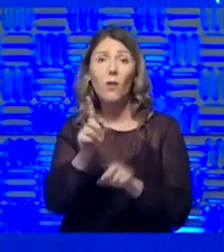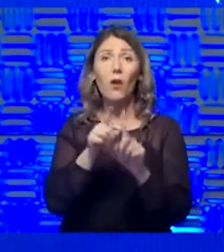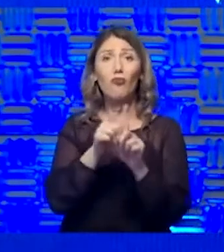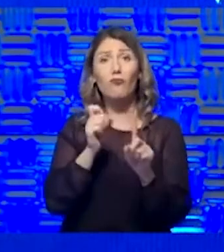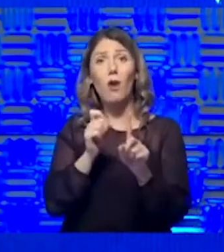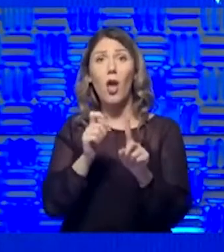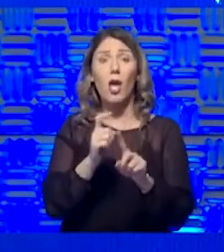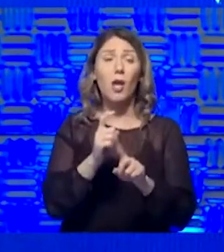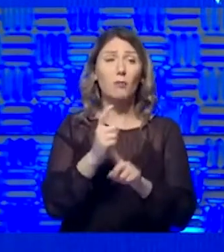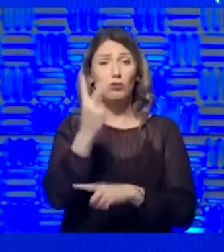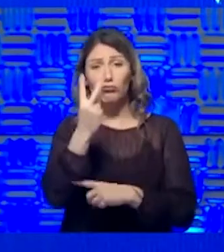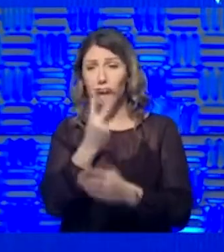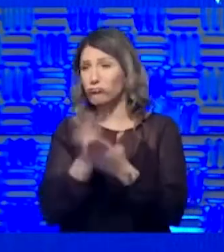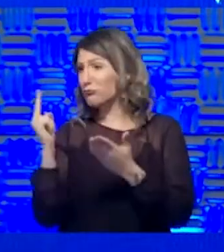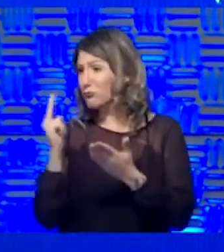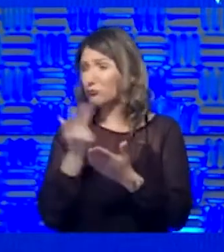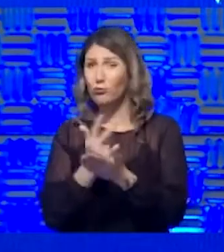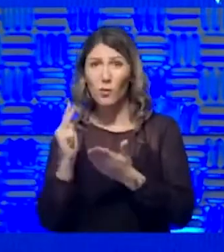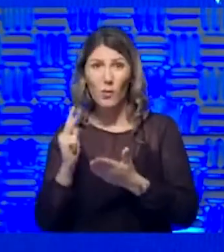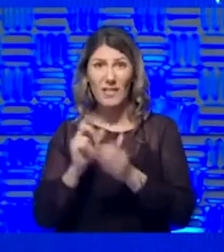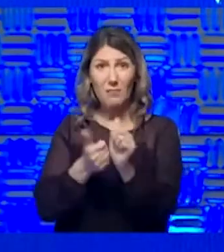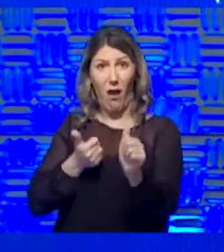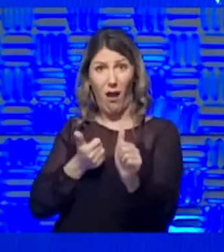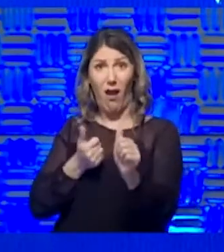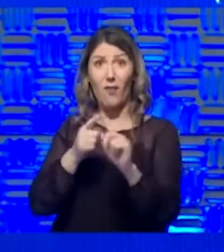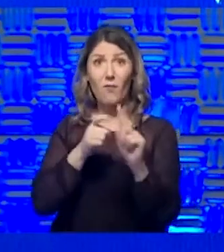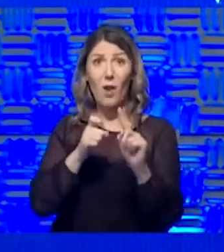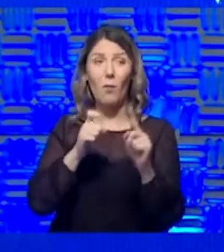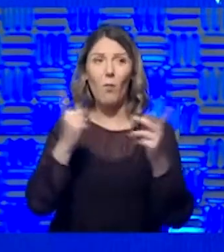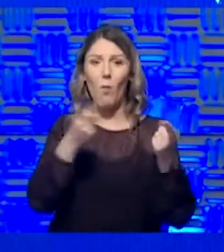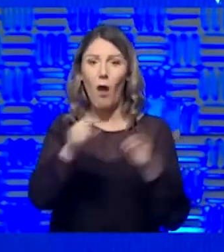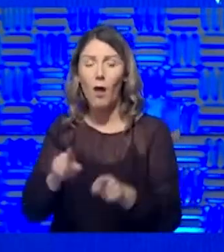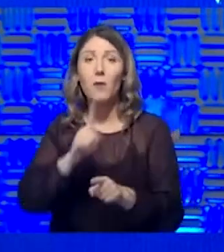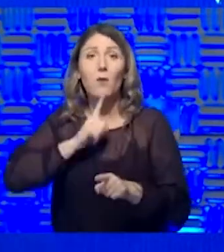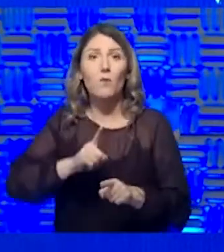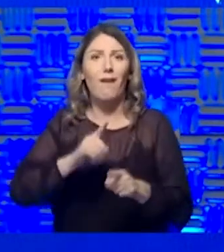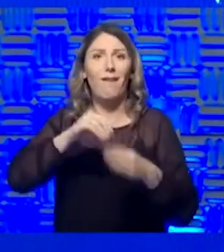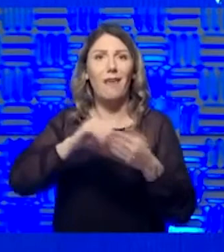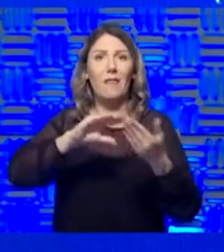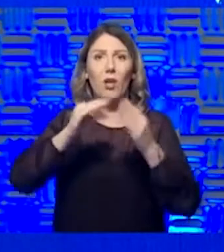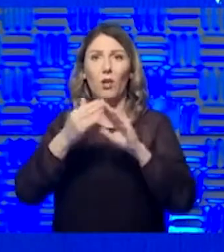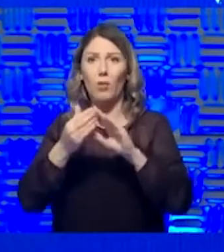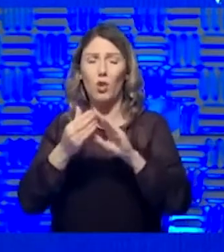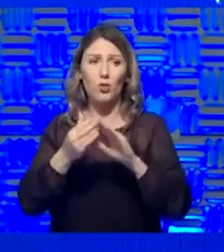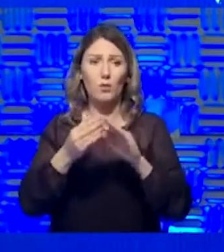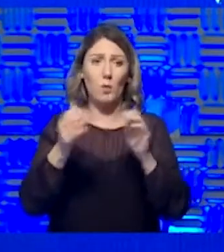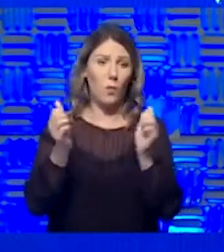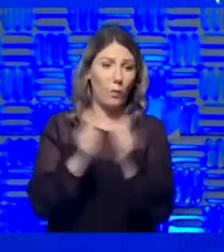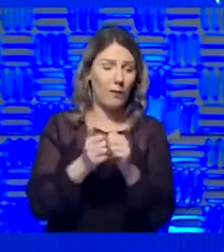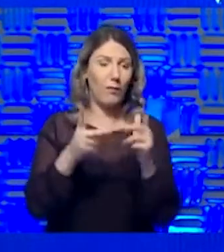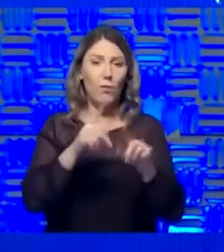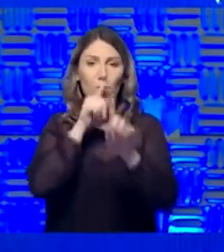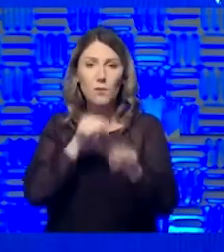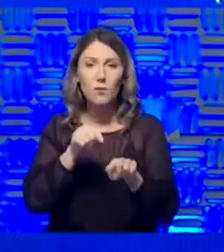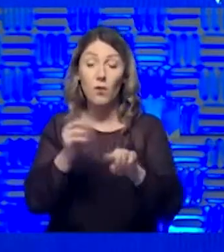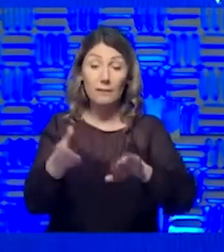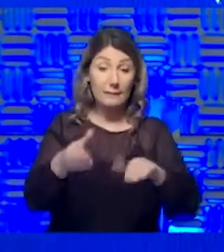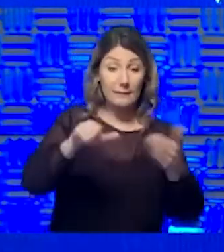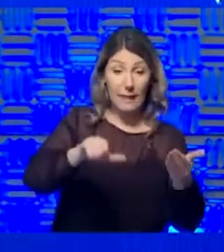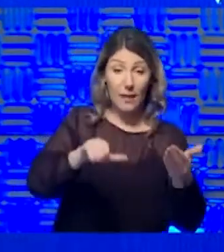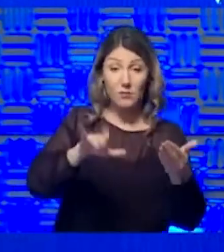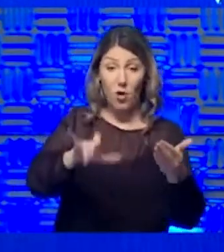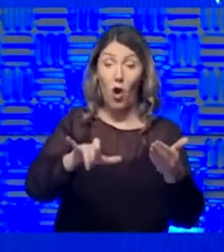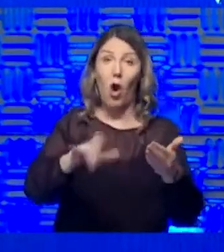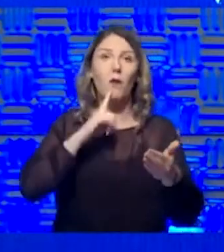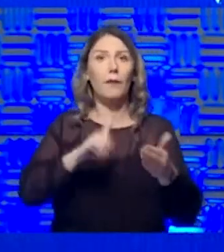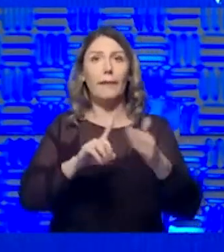behind where you are in the community. So as a result, you have to be a little careful. Deaths are they're a very real